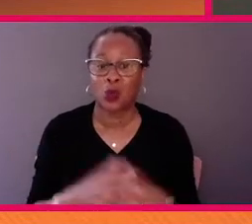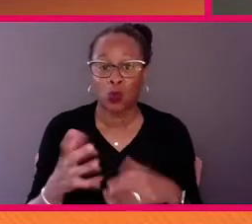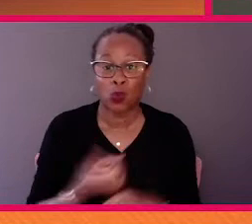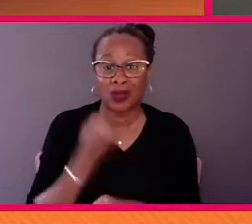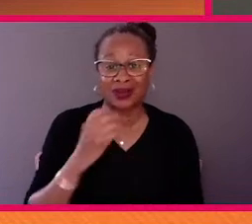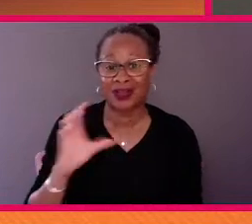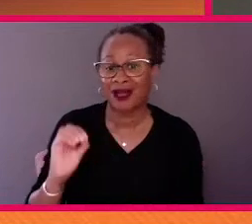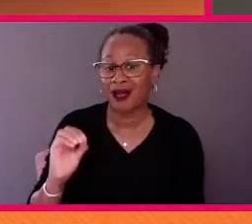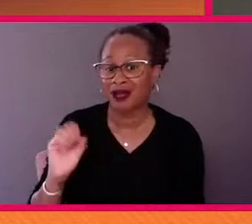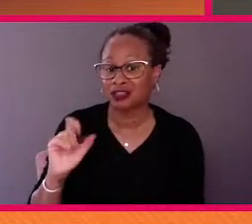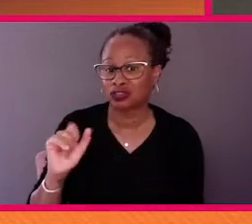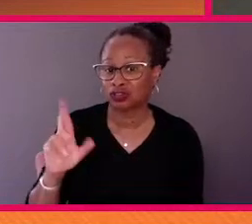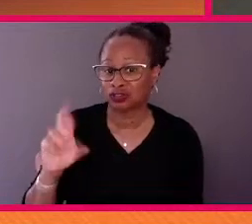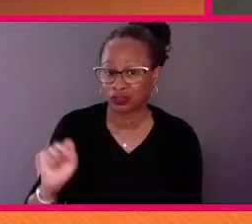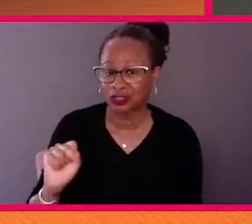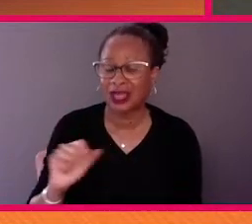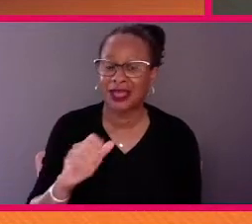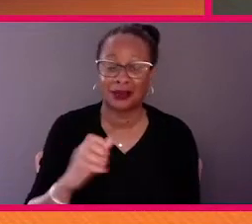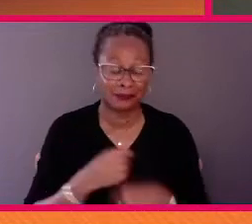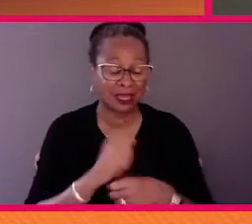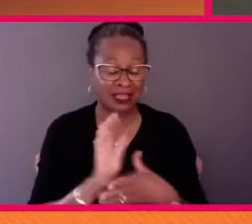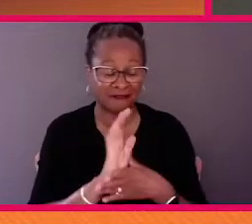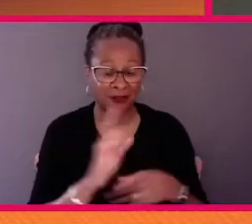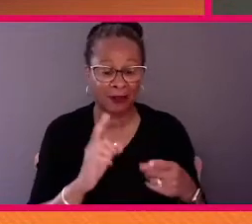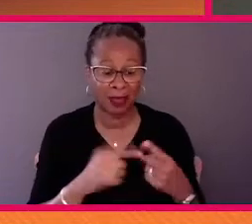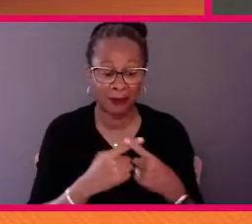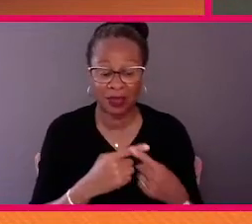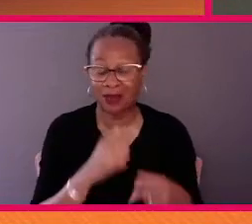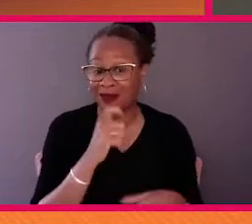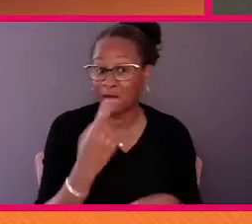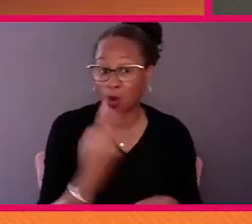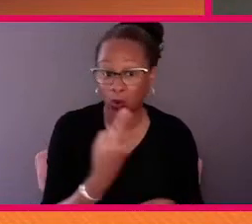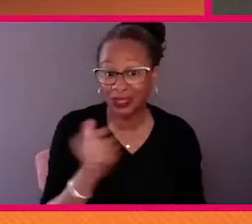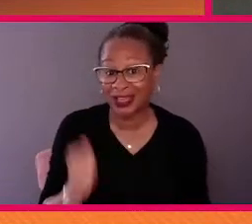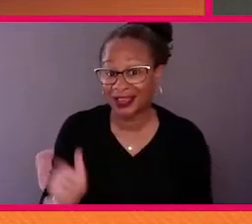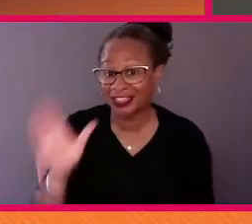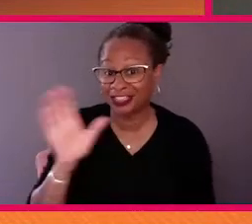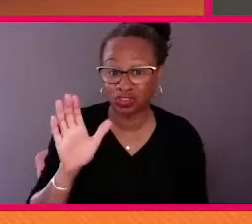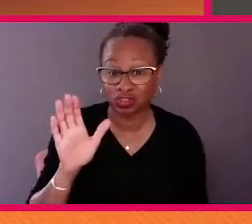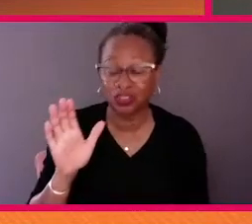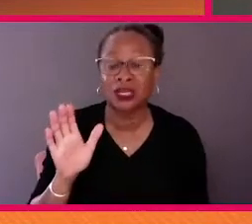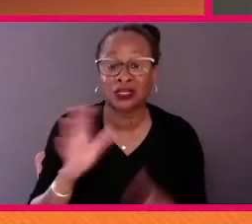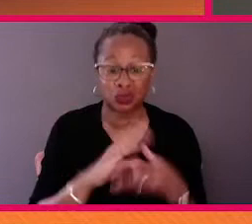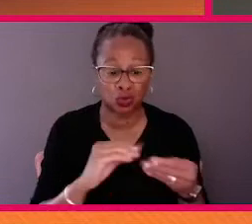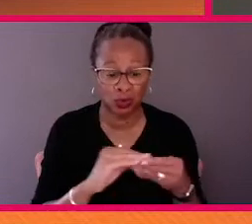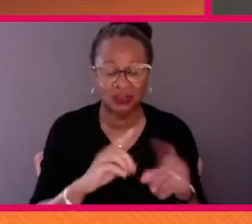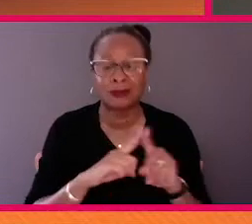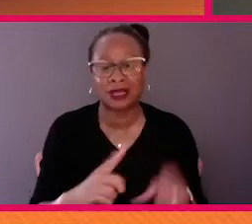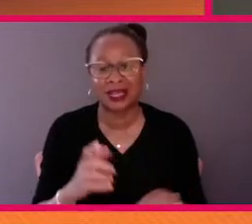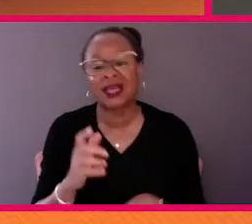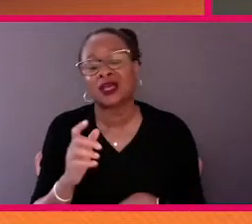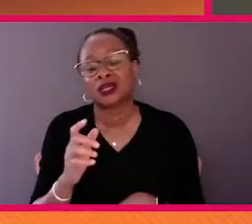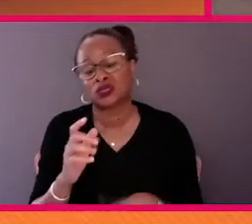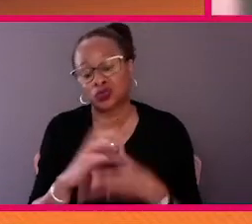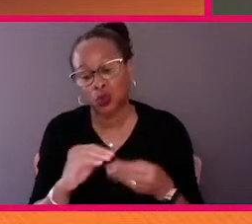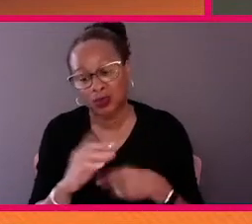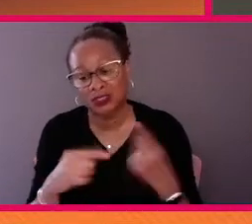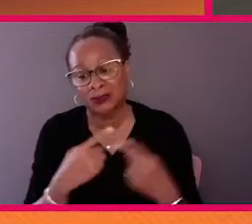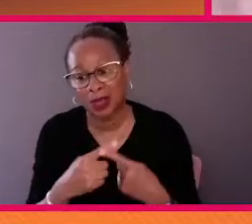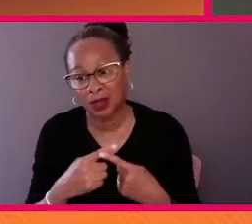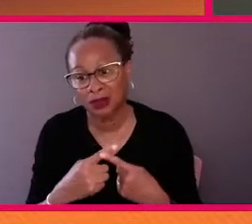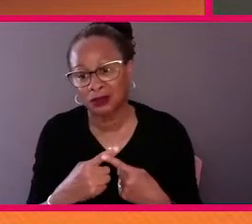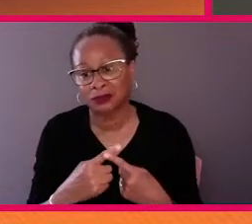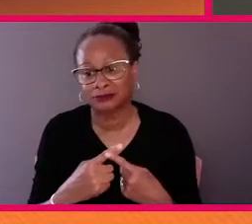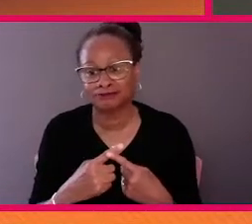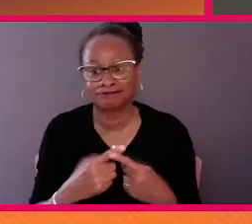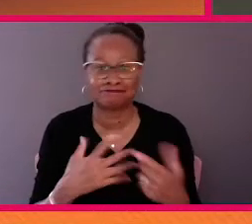films about, not just about, you know, Asian stories, but stories about, I don't know,